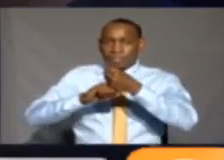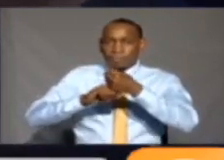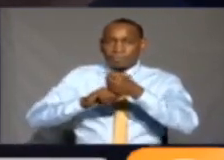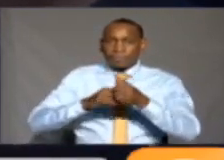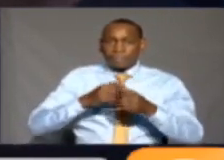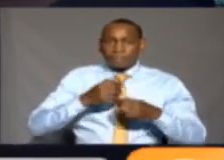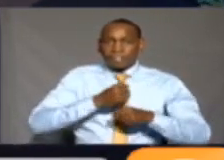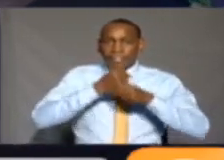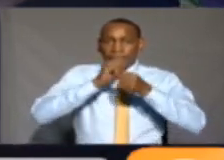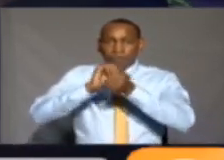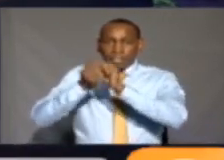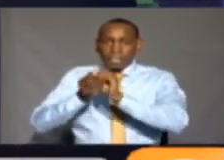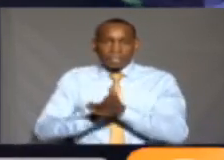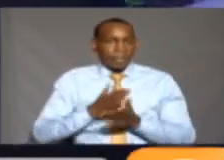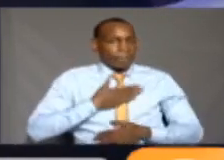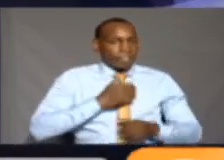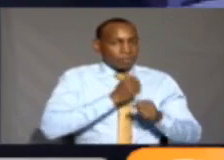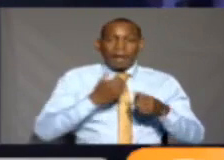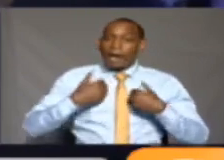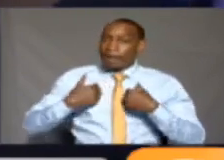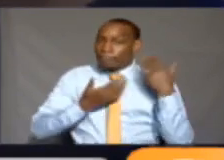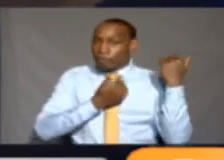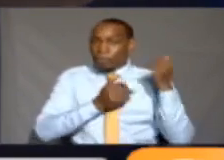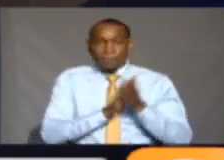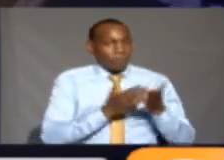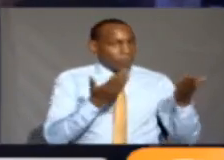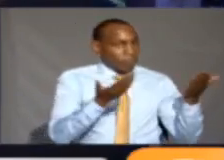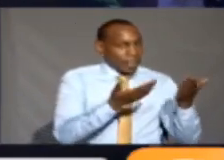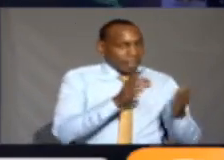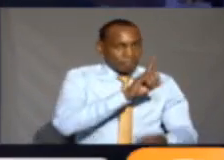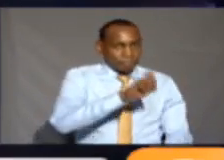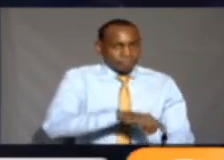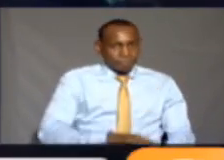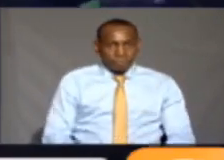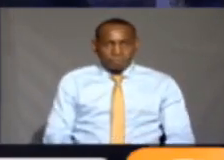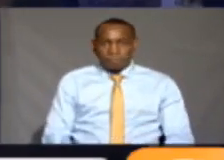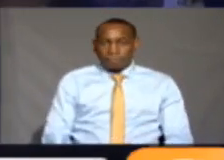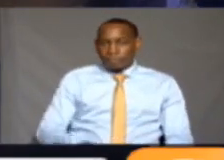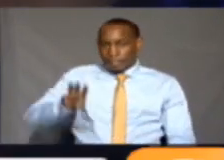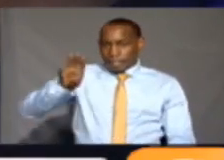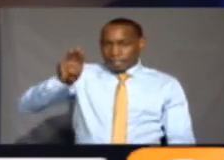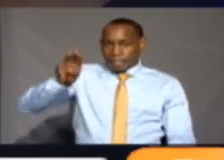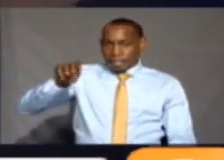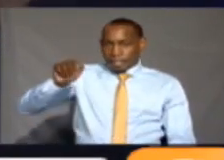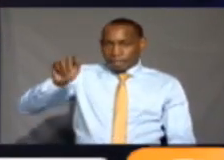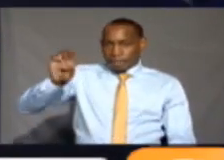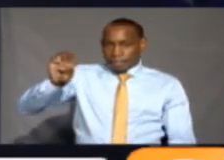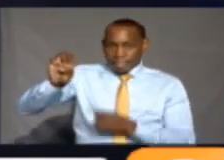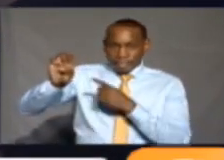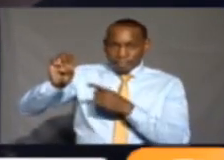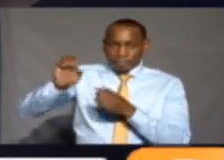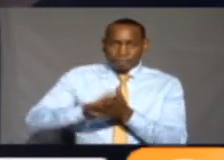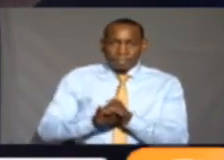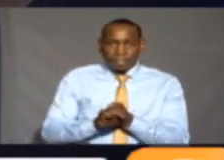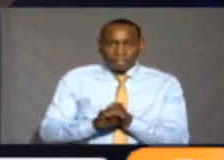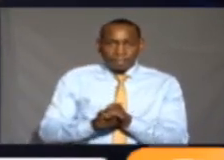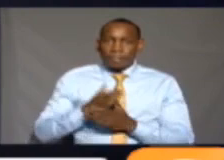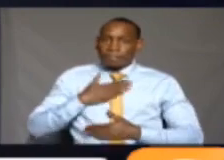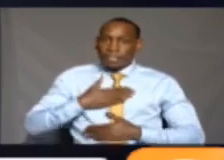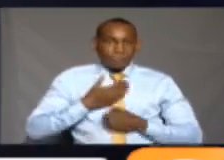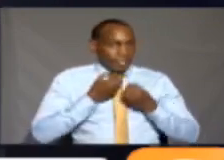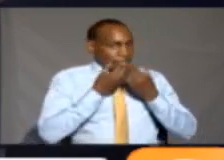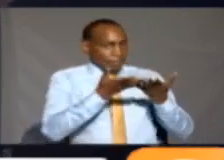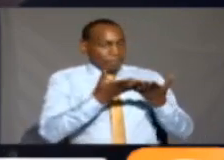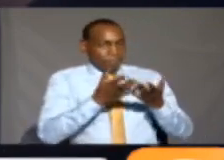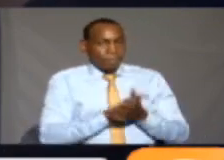bet. Please do. There is hope. Where? Sadio Mane. Kenda, ebu mongeleshe. I'm a